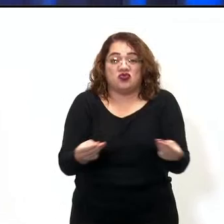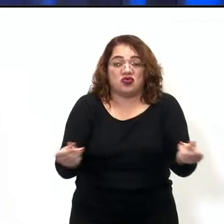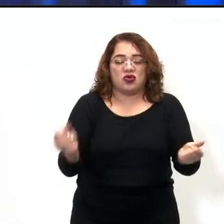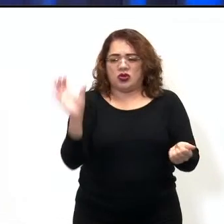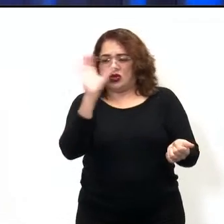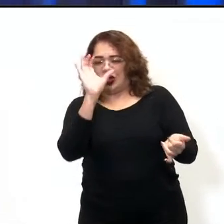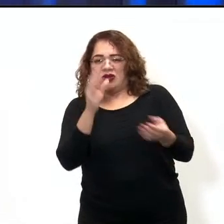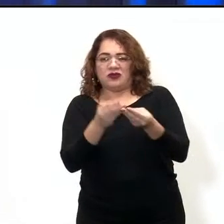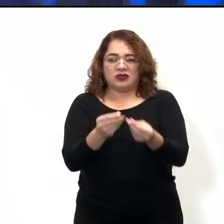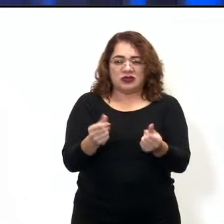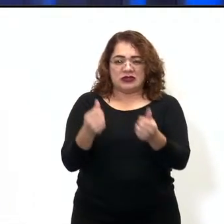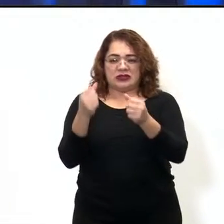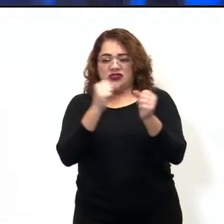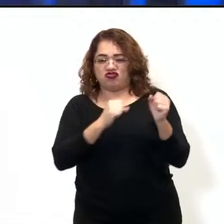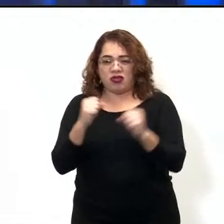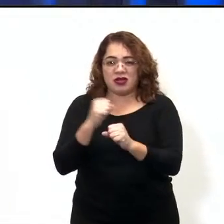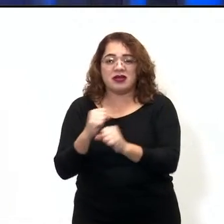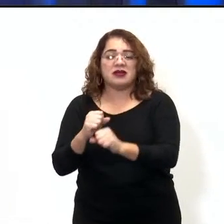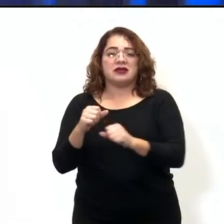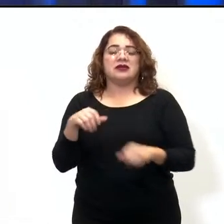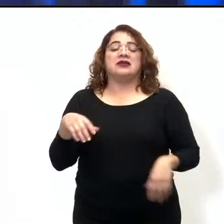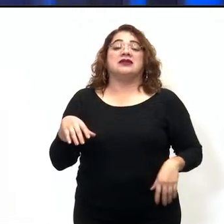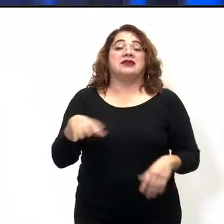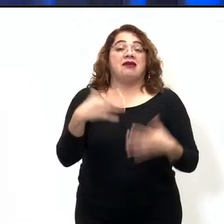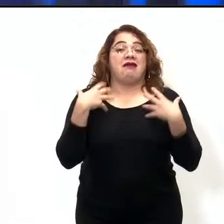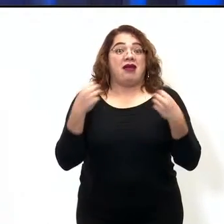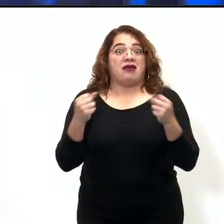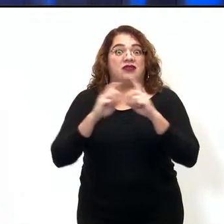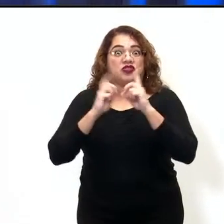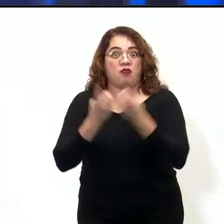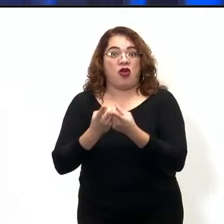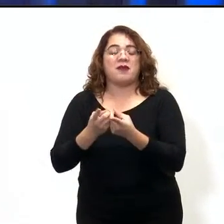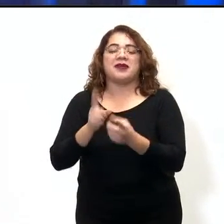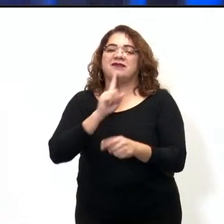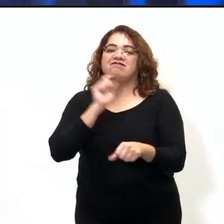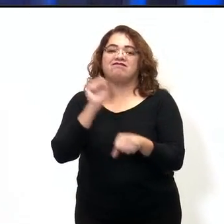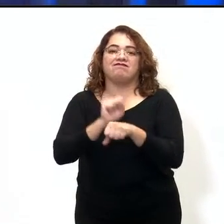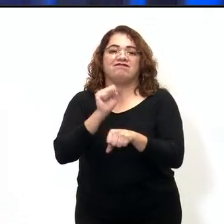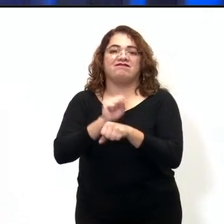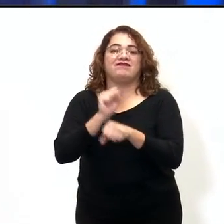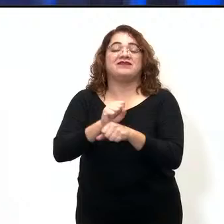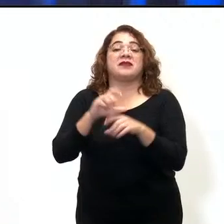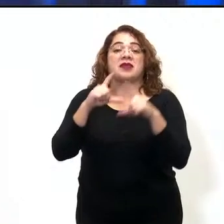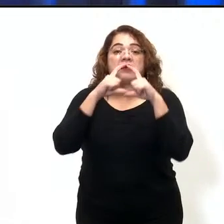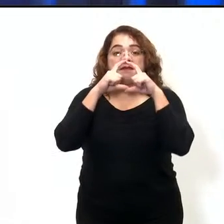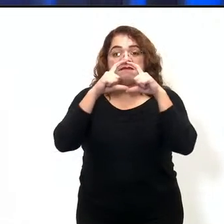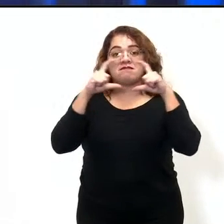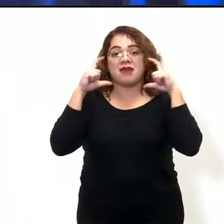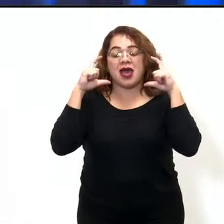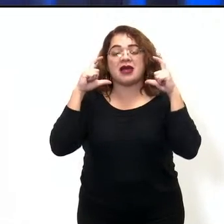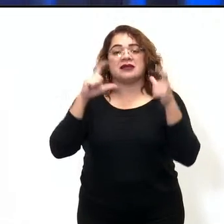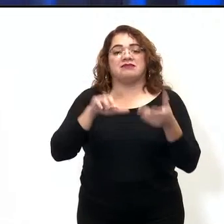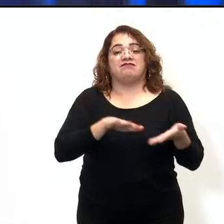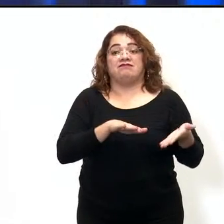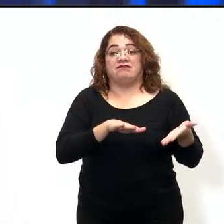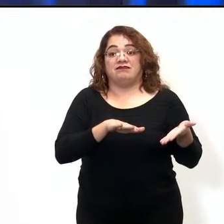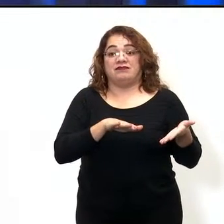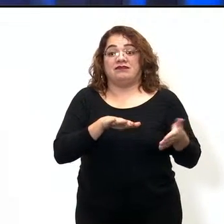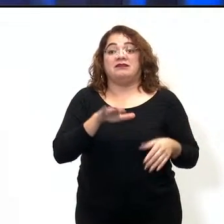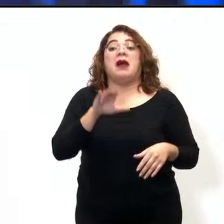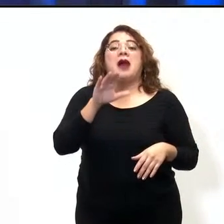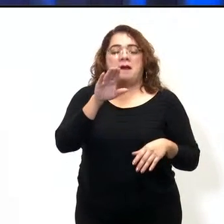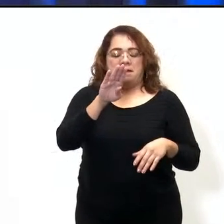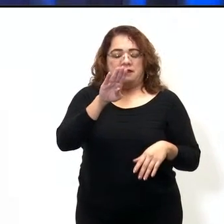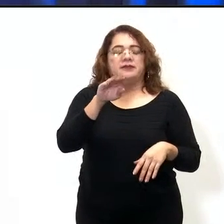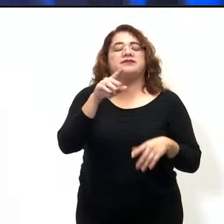it's awful to know that our health department has had to activate our mass fatality plan, and we're nearing capacity at